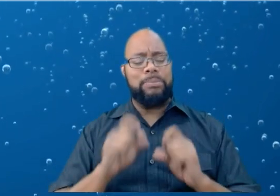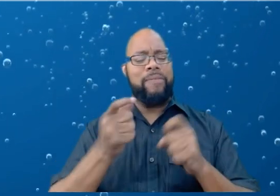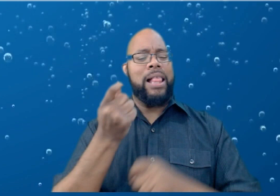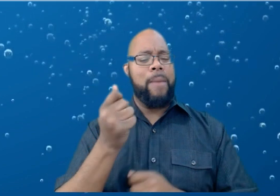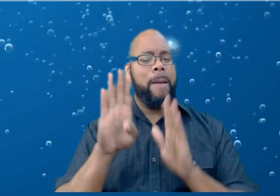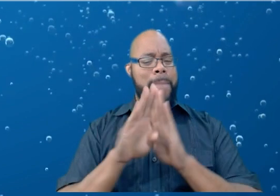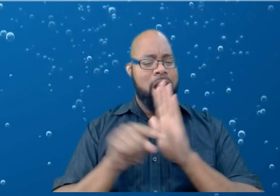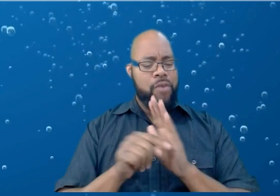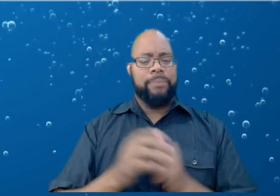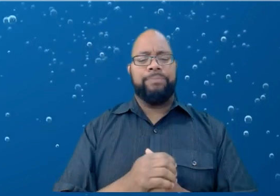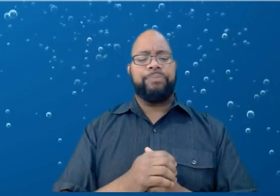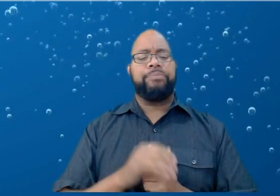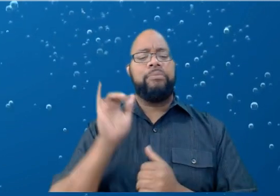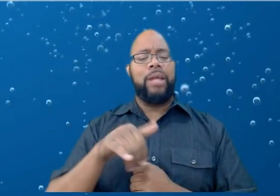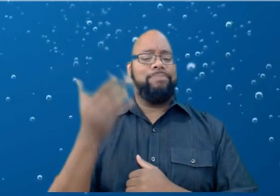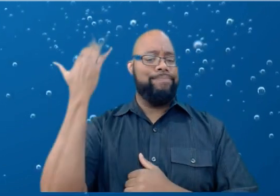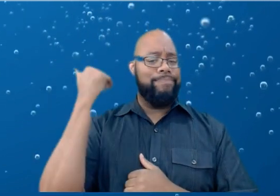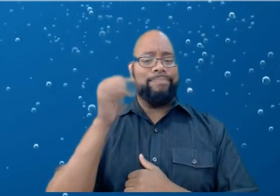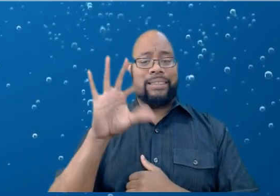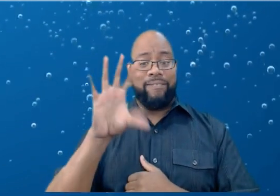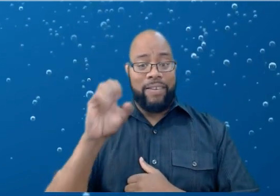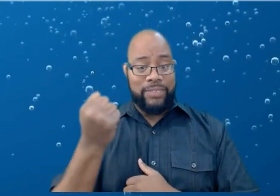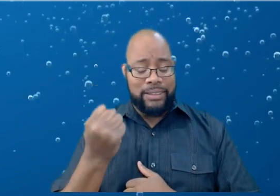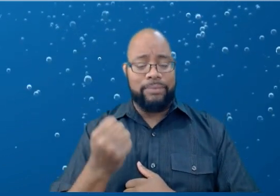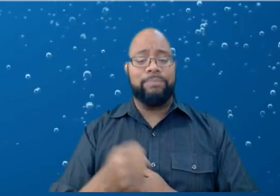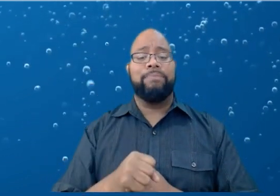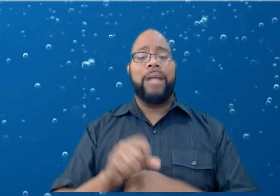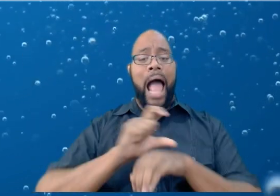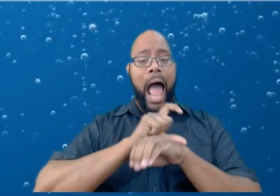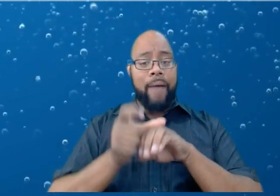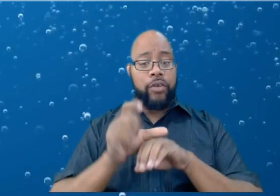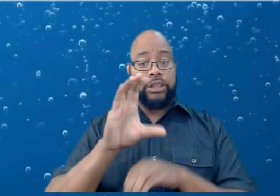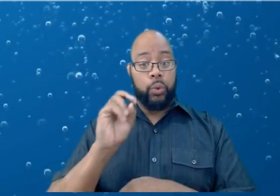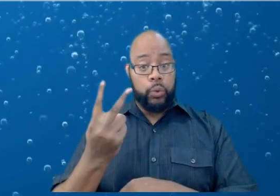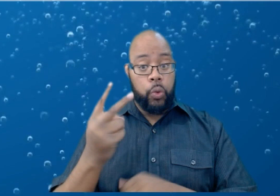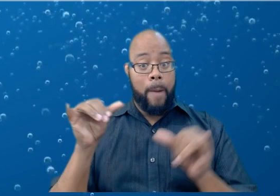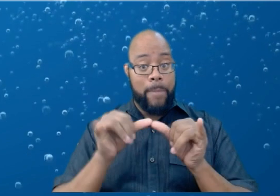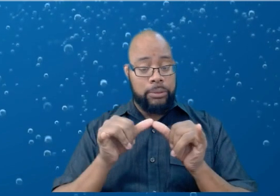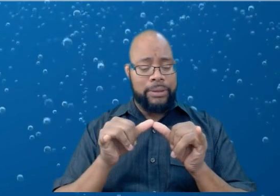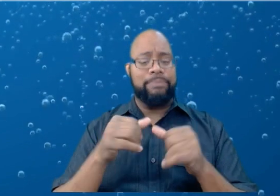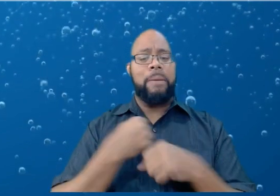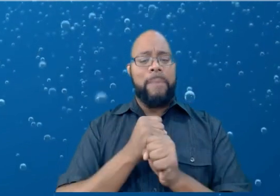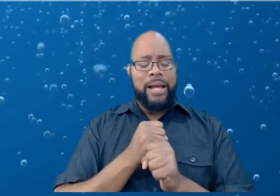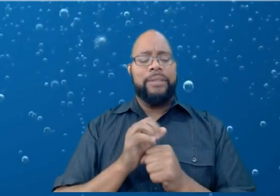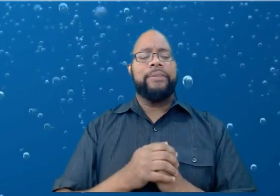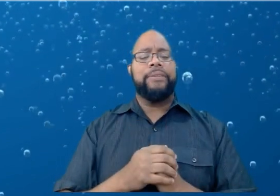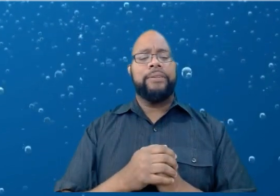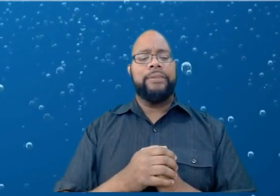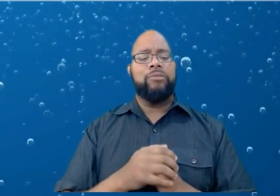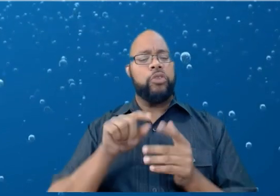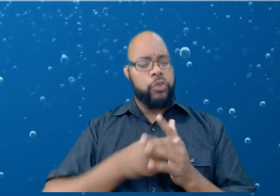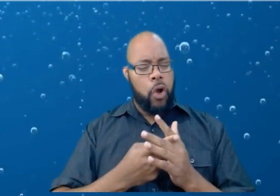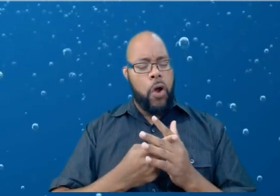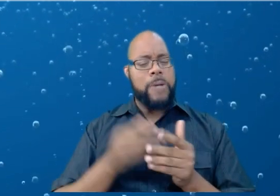And so just to give you a little bit of background is that back in the 1950s, atmospheric CO2 measurements were being made, or